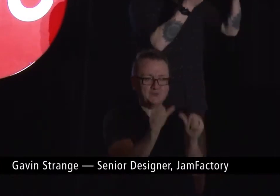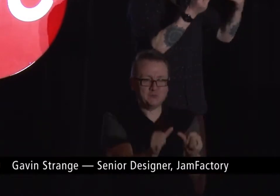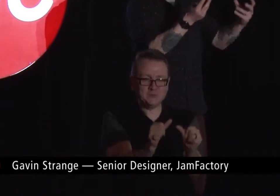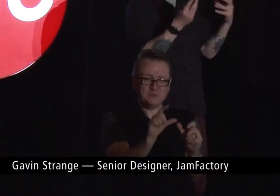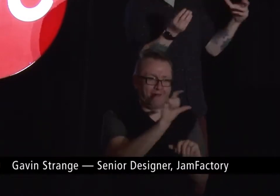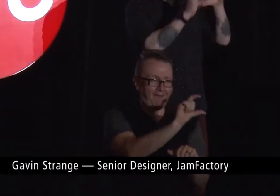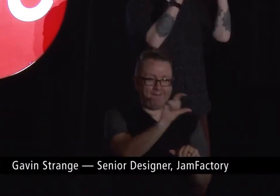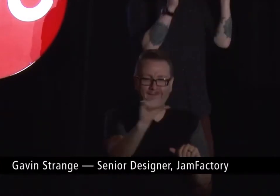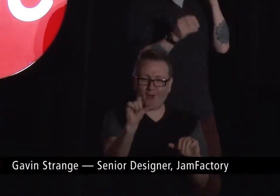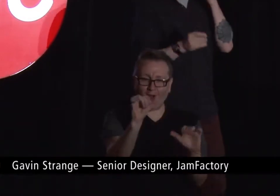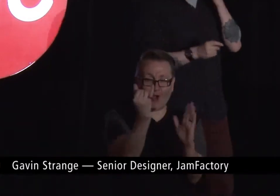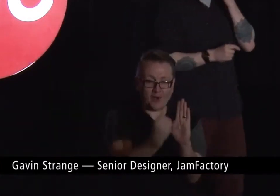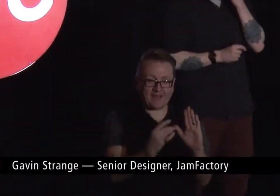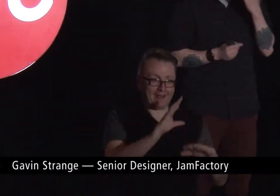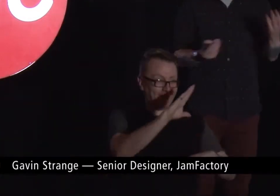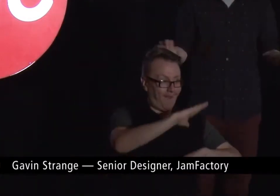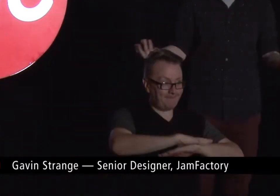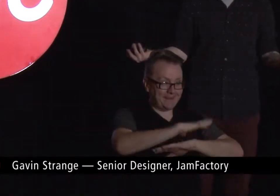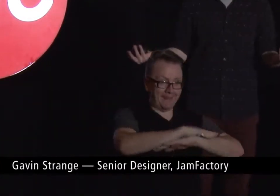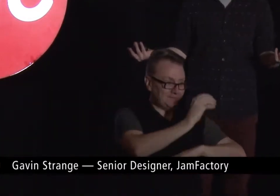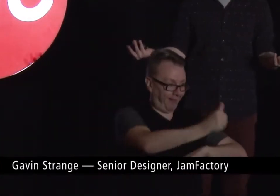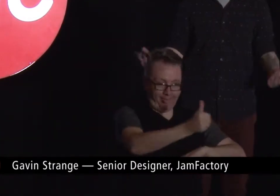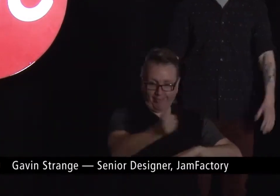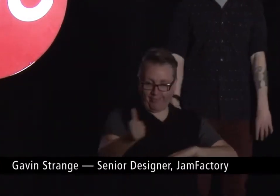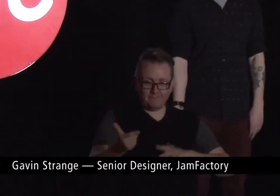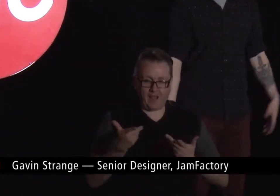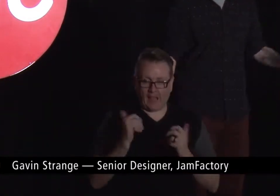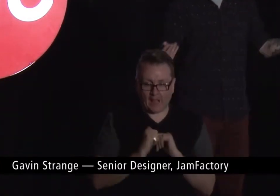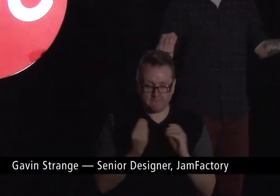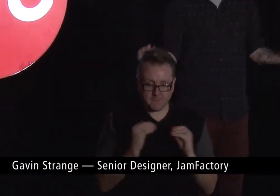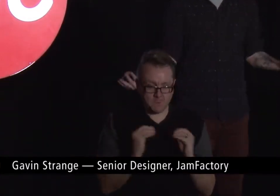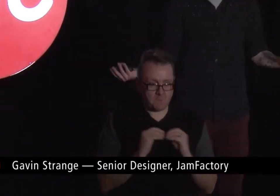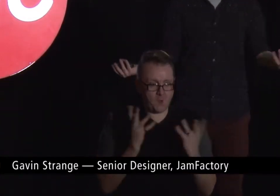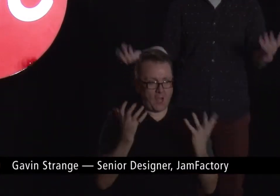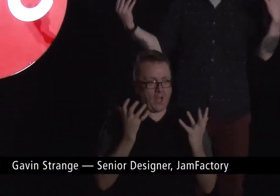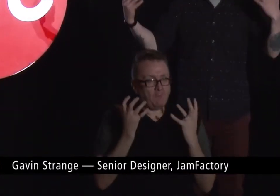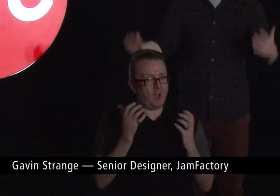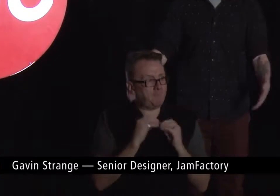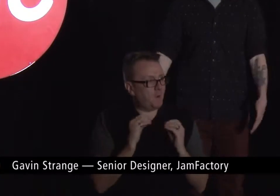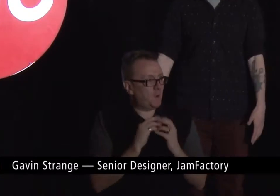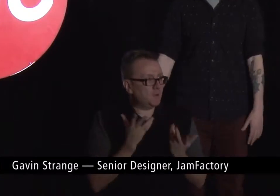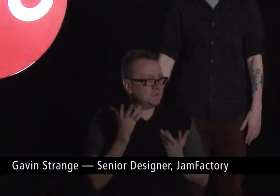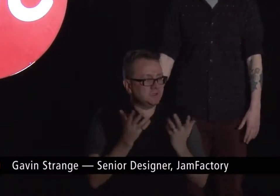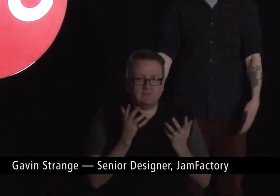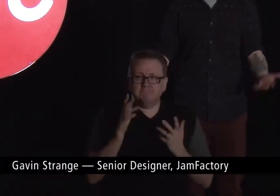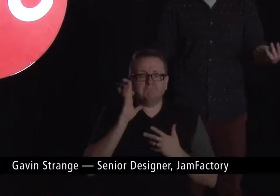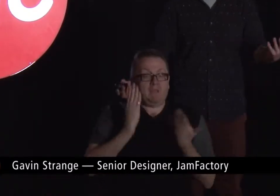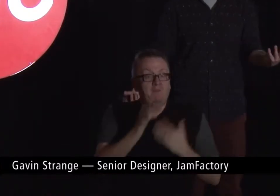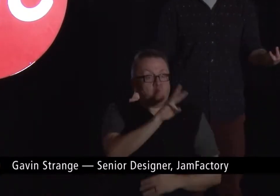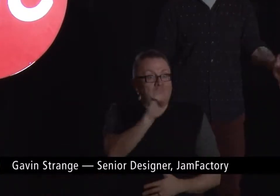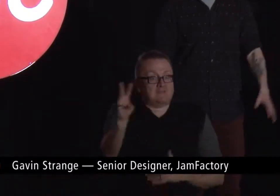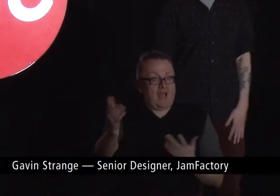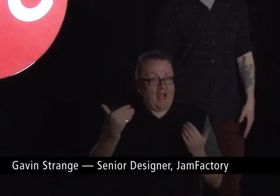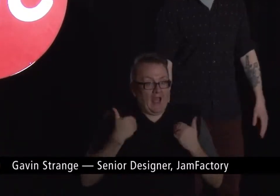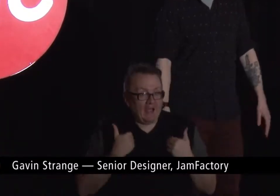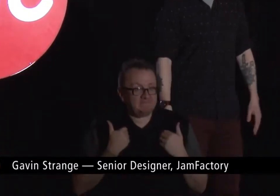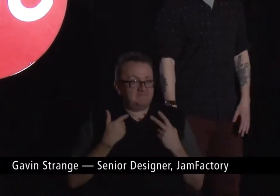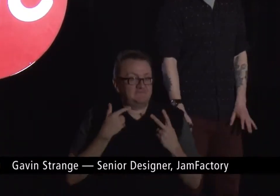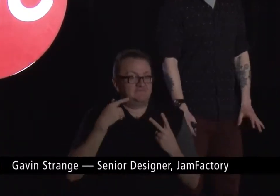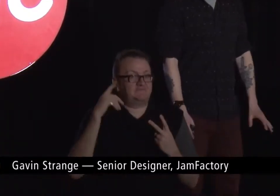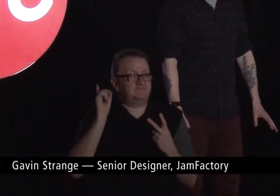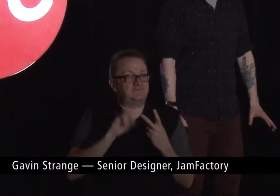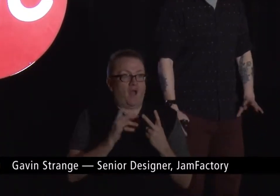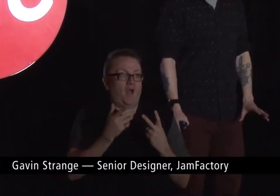little pieces of art that I can have on my desk. How the hell do I get more? I was like, well, there must be, you know, sites about it. There must be online